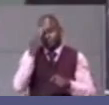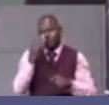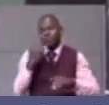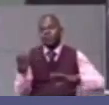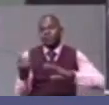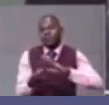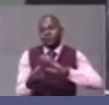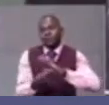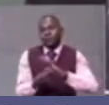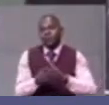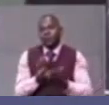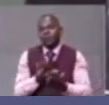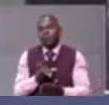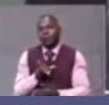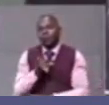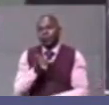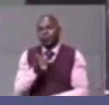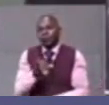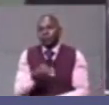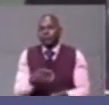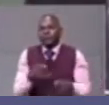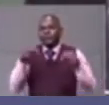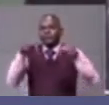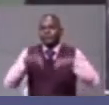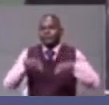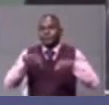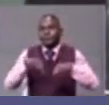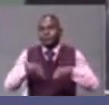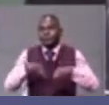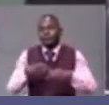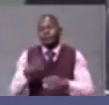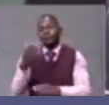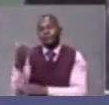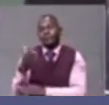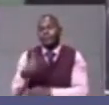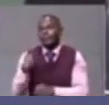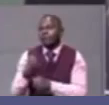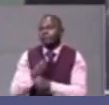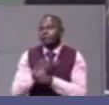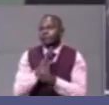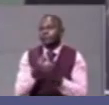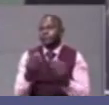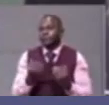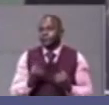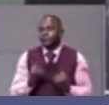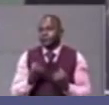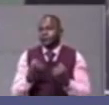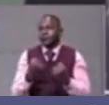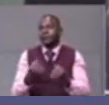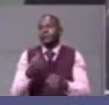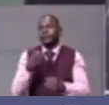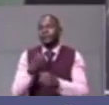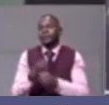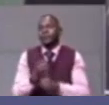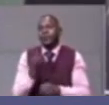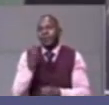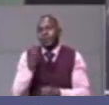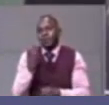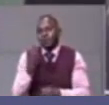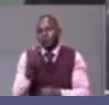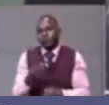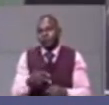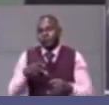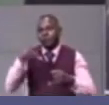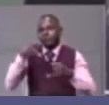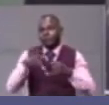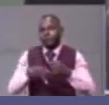the state in which it is. Today, the Ministry of Works is doing a review, and I saw